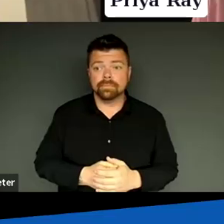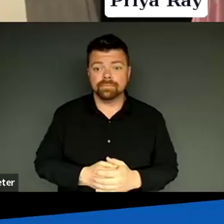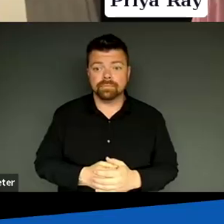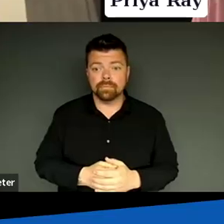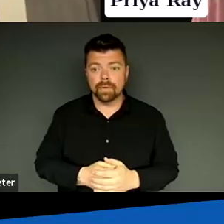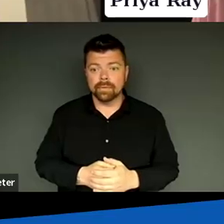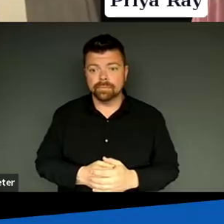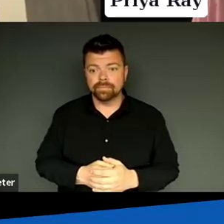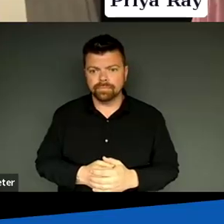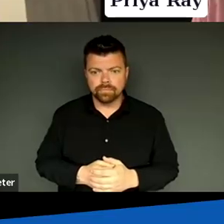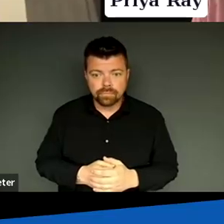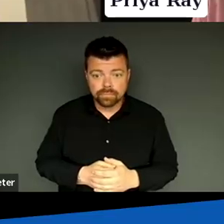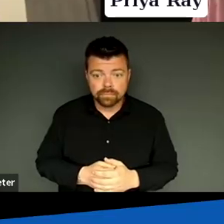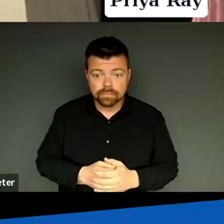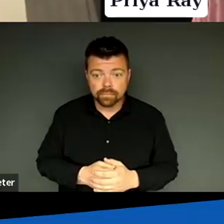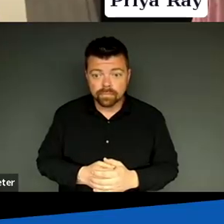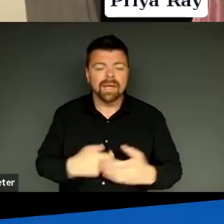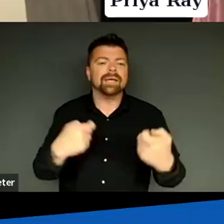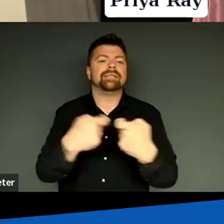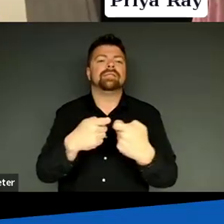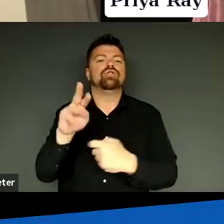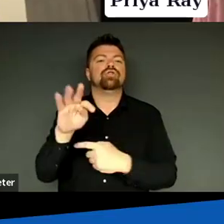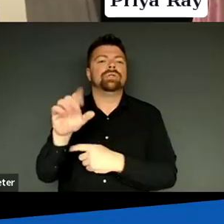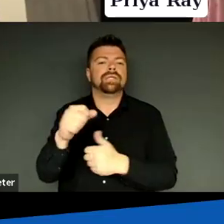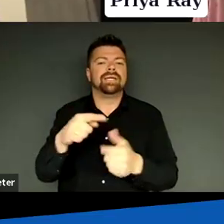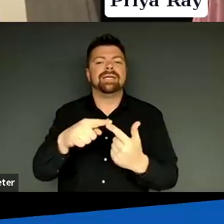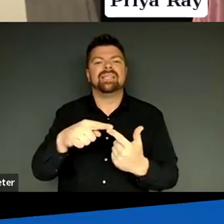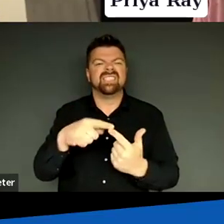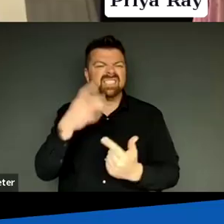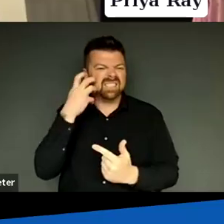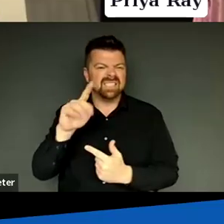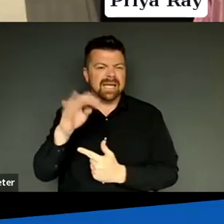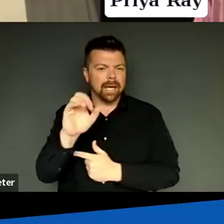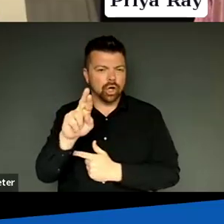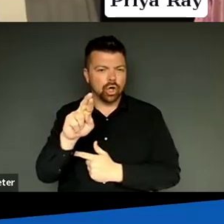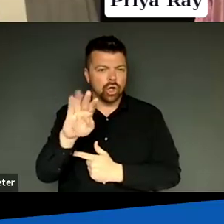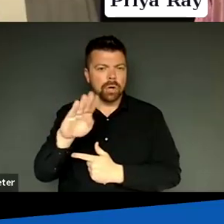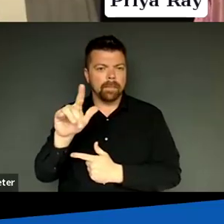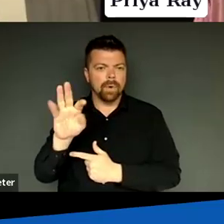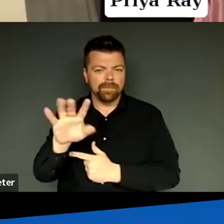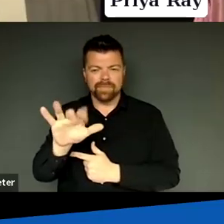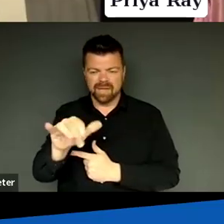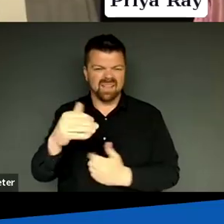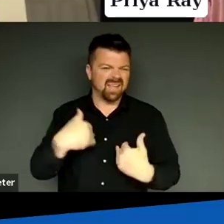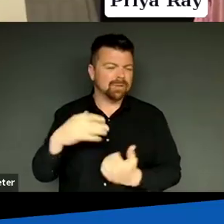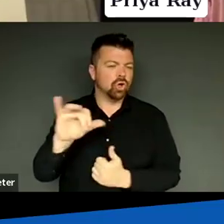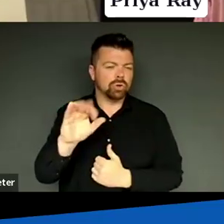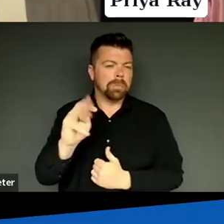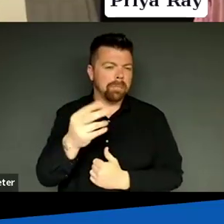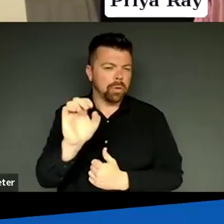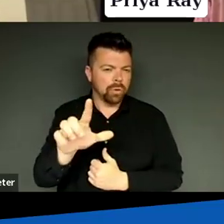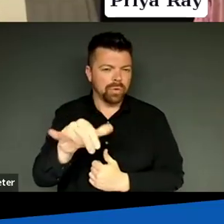All third tens units and Tiger Balm, which hmm has that Yeah, tiger. menthol hmm property as